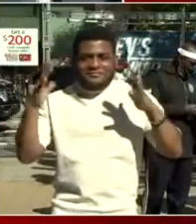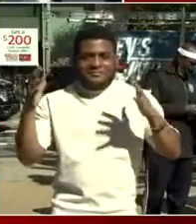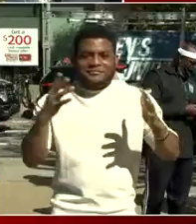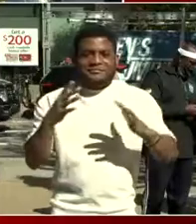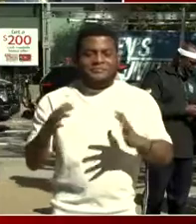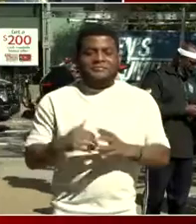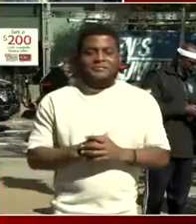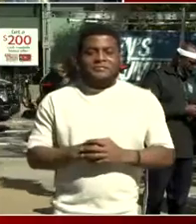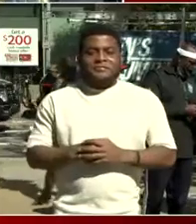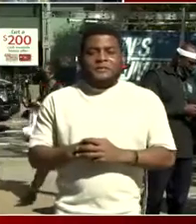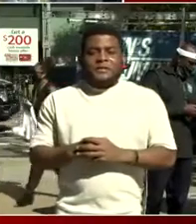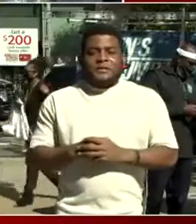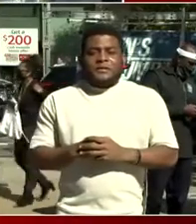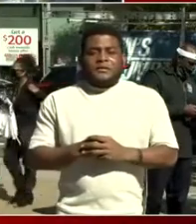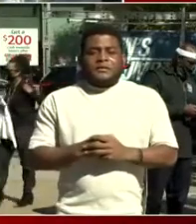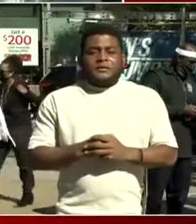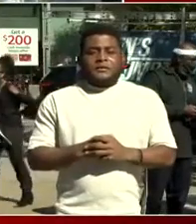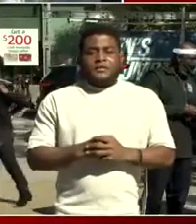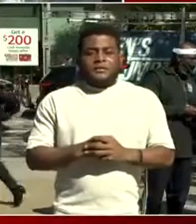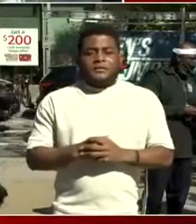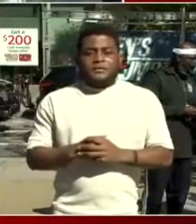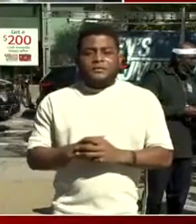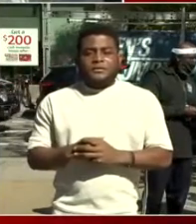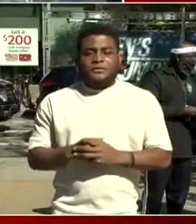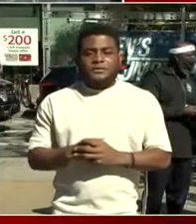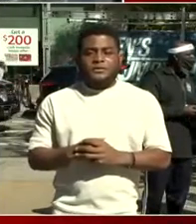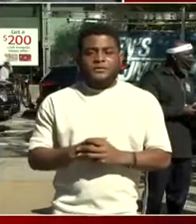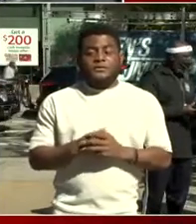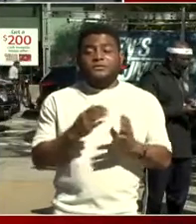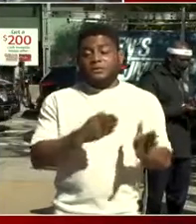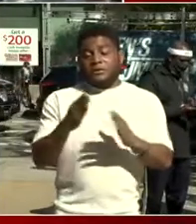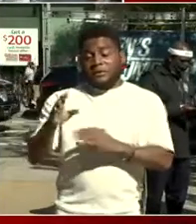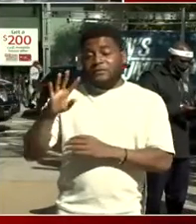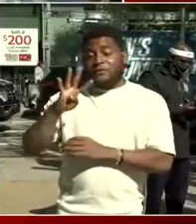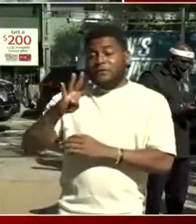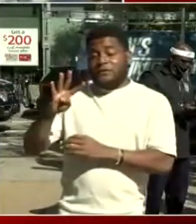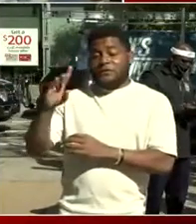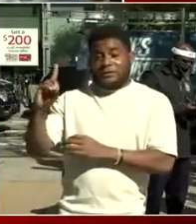Brightwood Park in the 4th District will be led by Captain Franklin Porter.